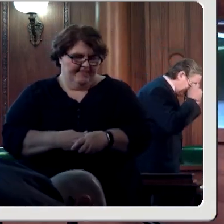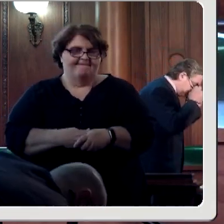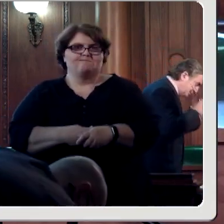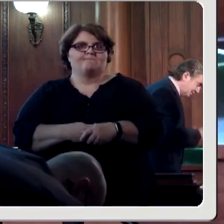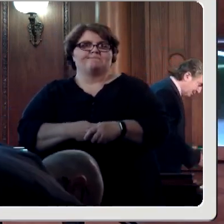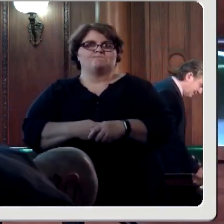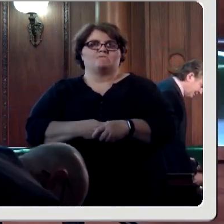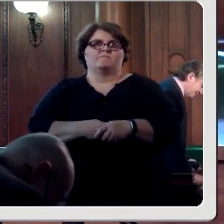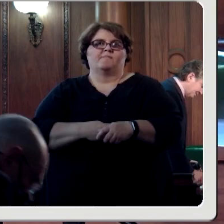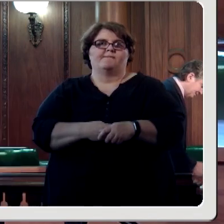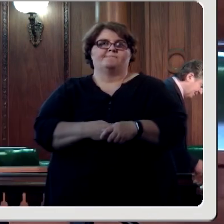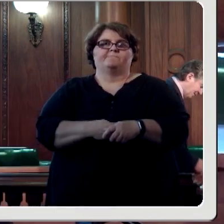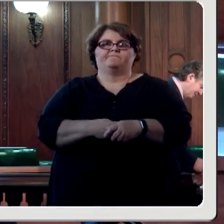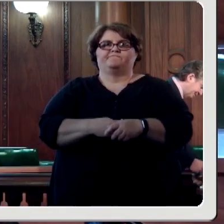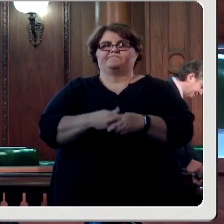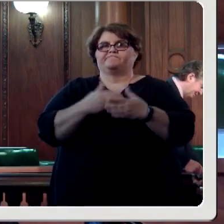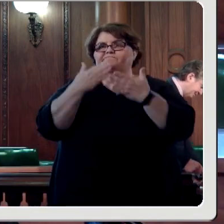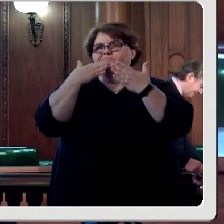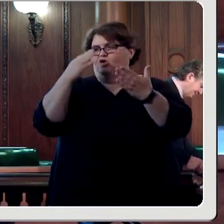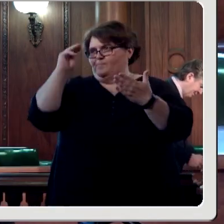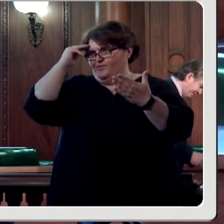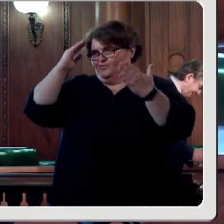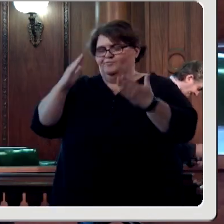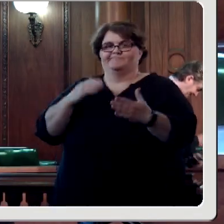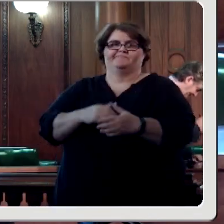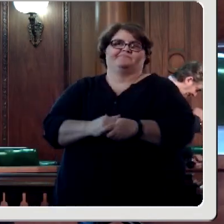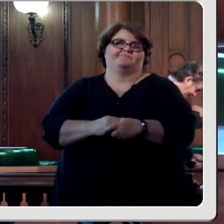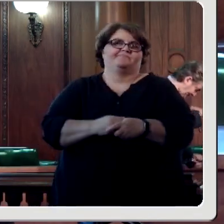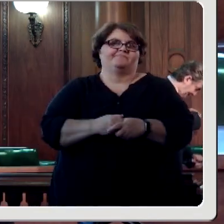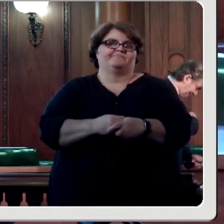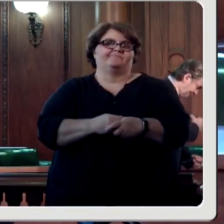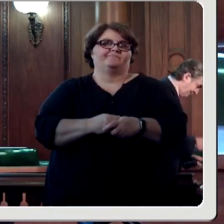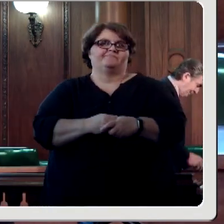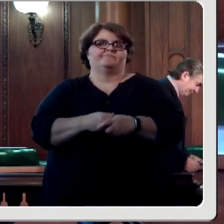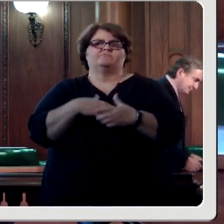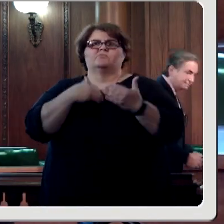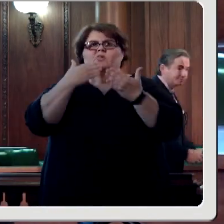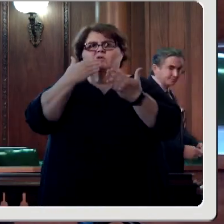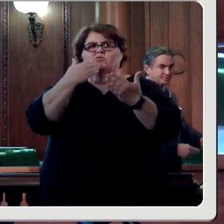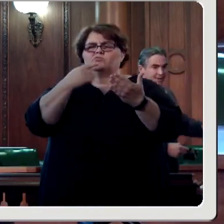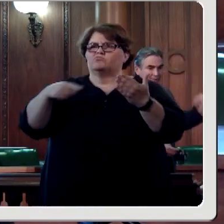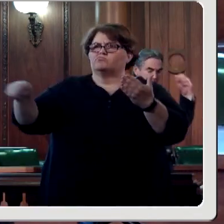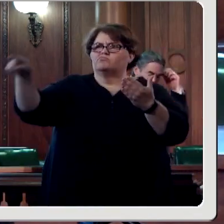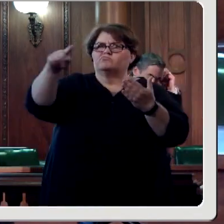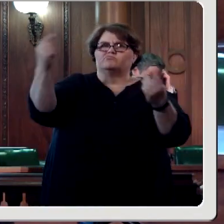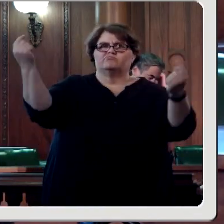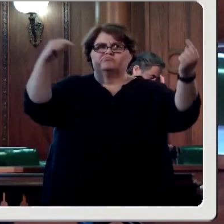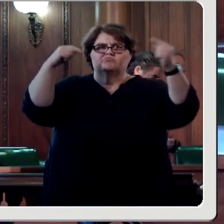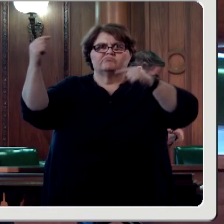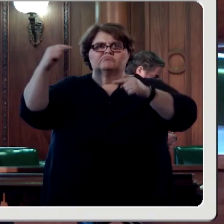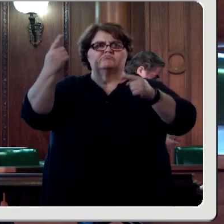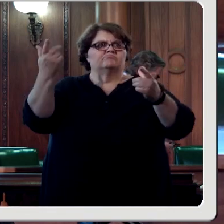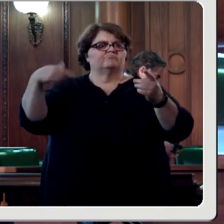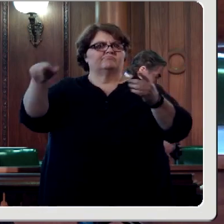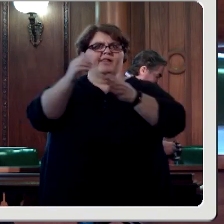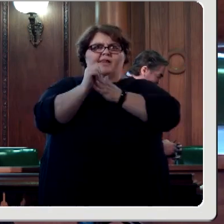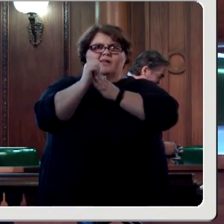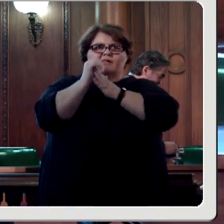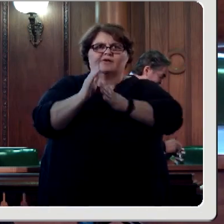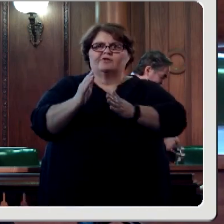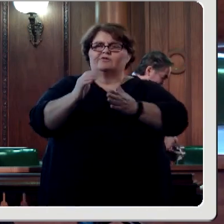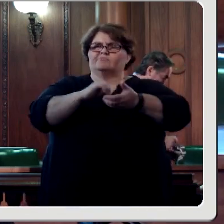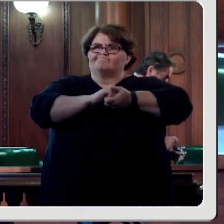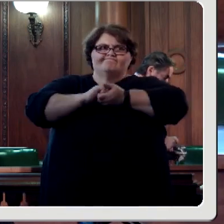Well, thank you very much, Mayor, and thank you to your entire team for continuing your leadership amidst the pandemic. And I want to